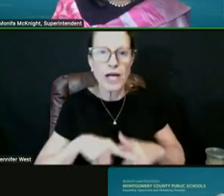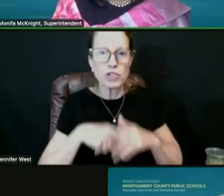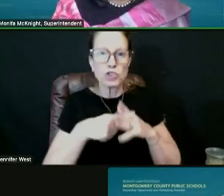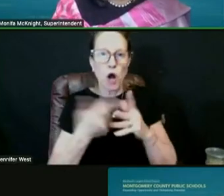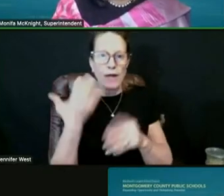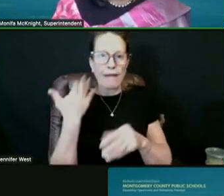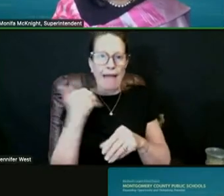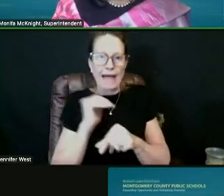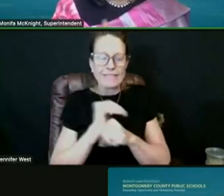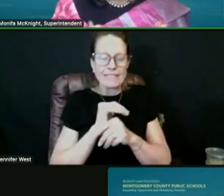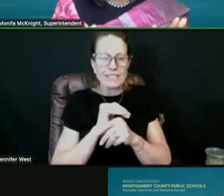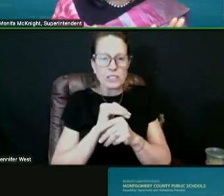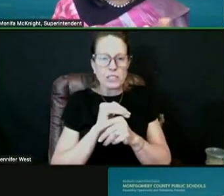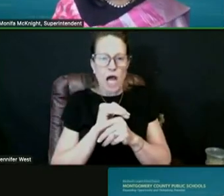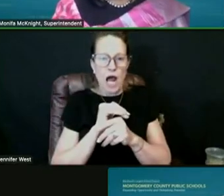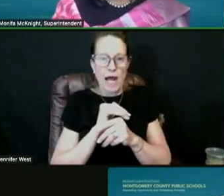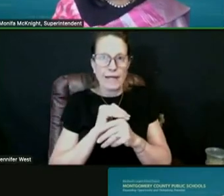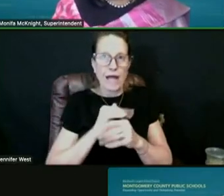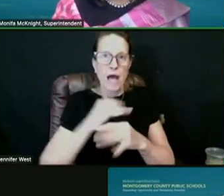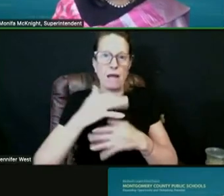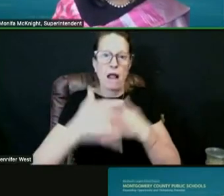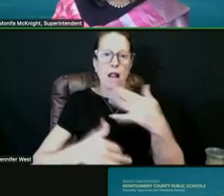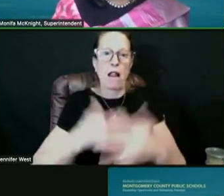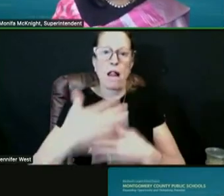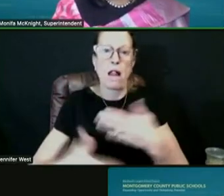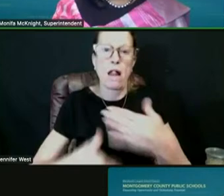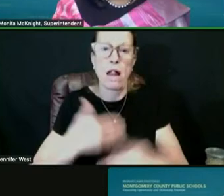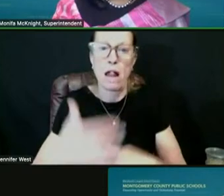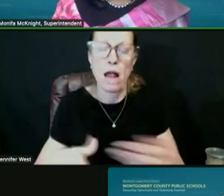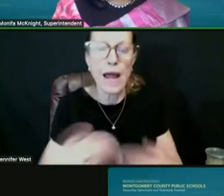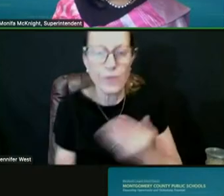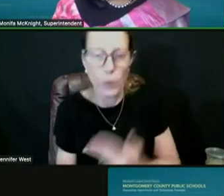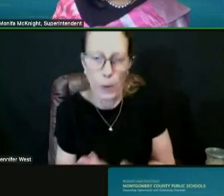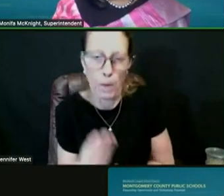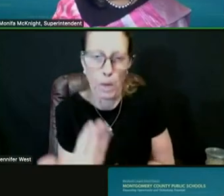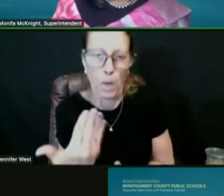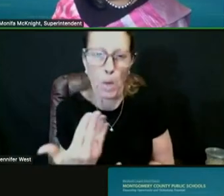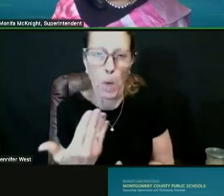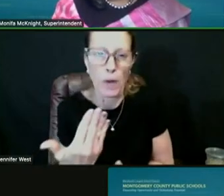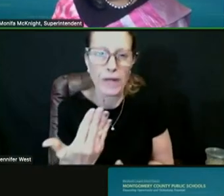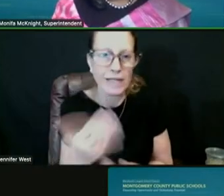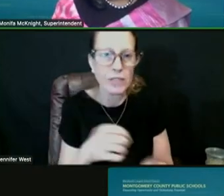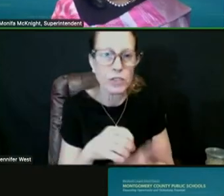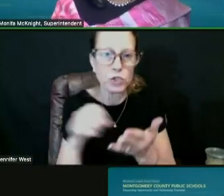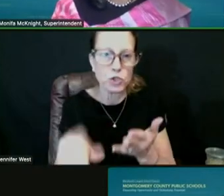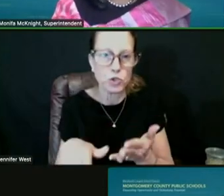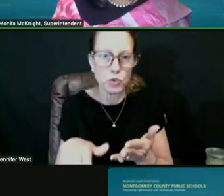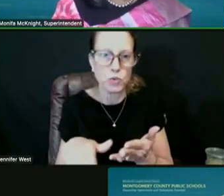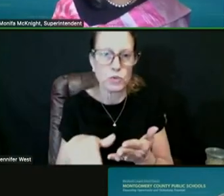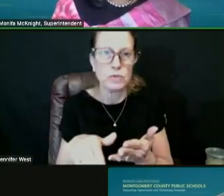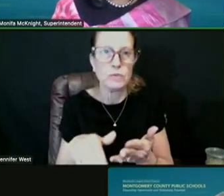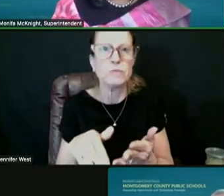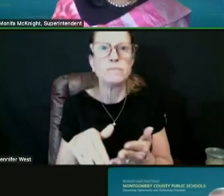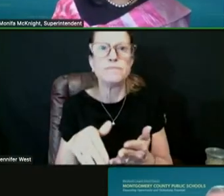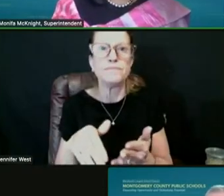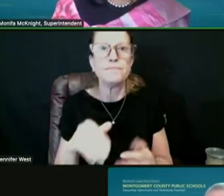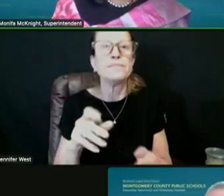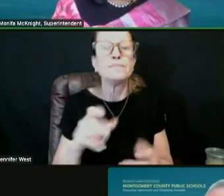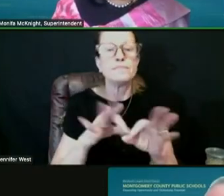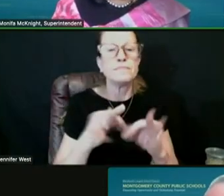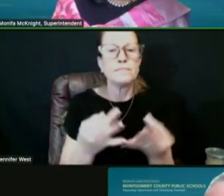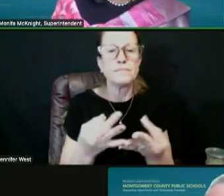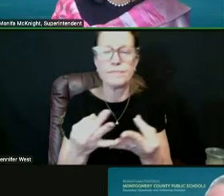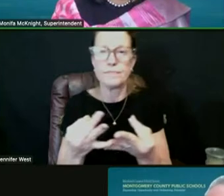the conversation, I just want to take a moment to address our system-wide closure that our students, families, and staff experienced today. And I'll start by saying